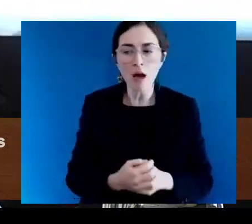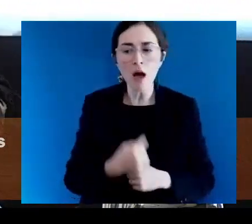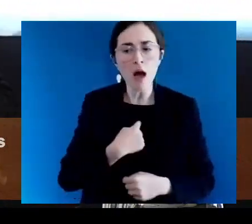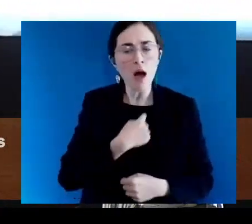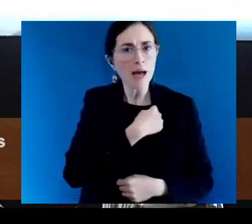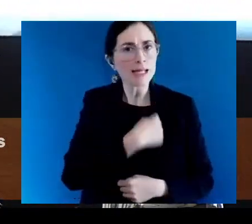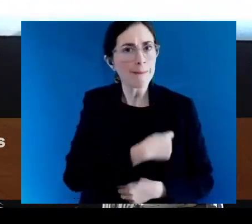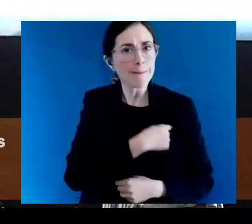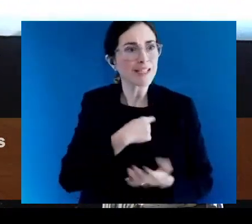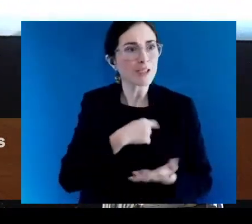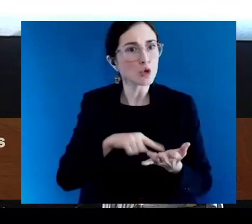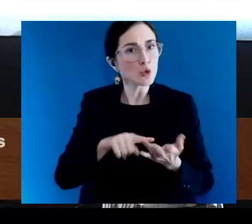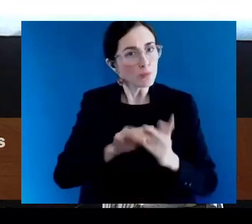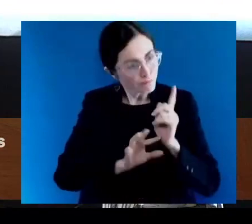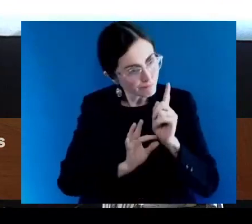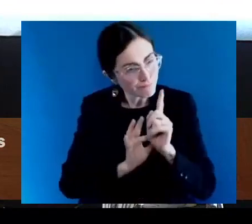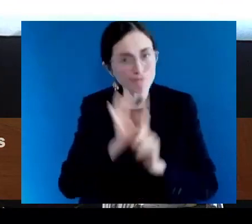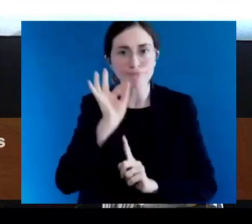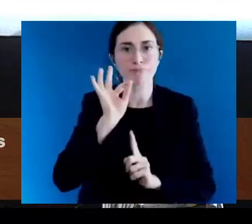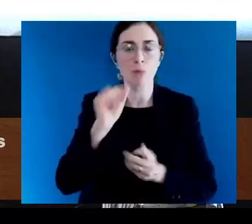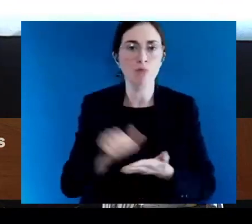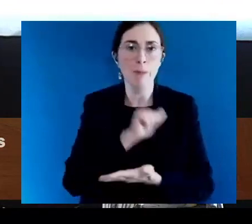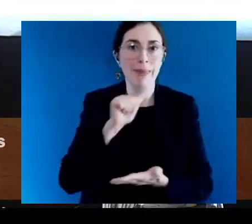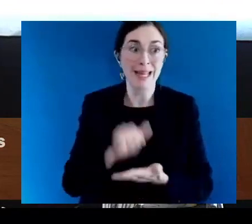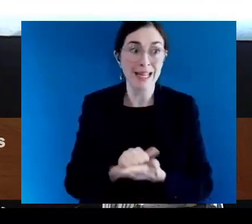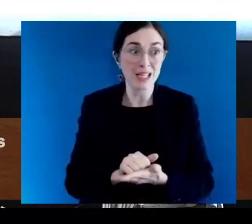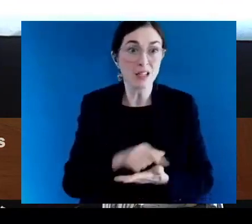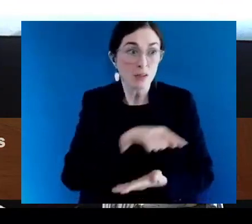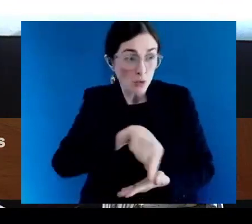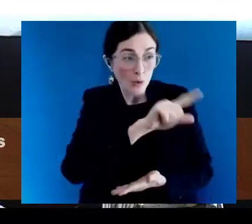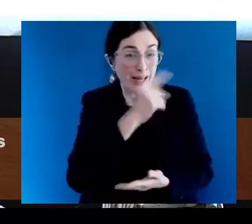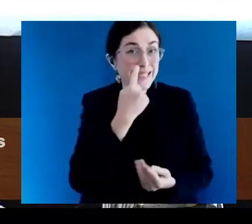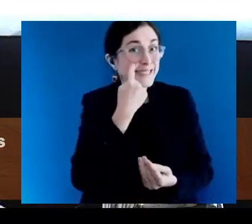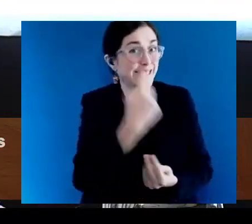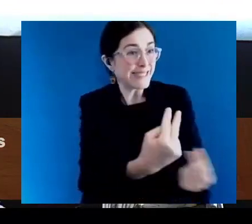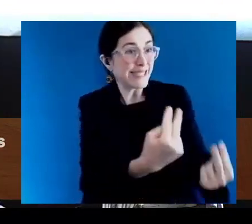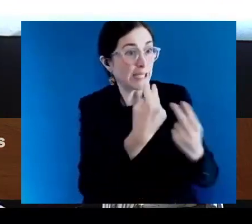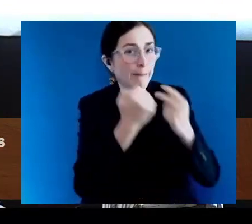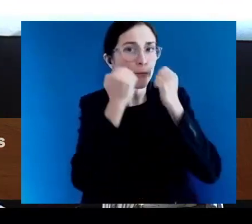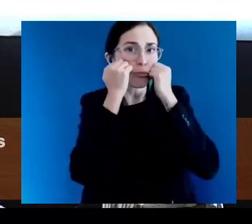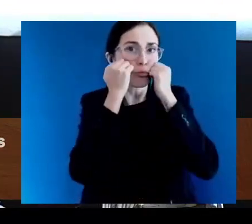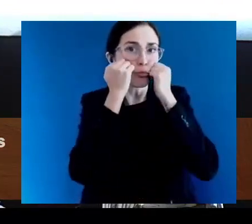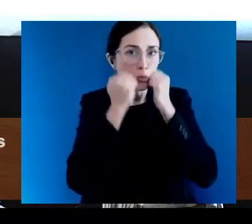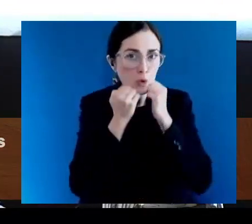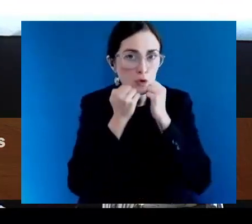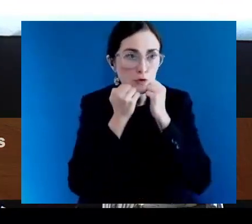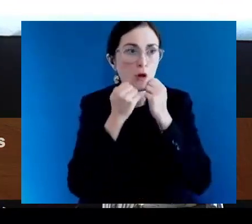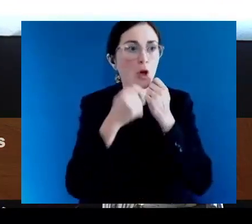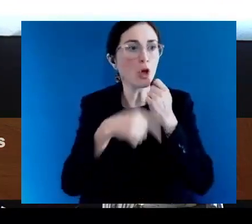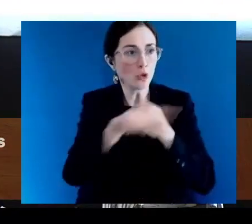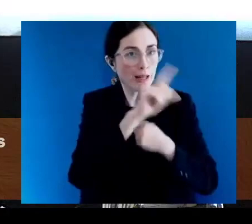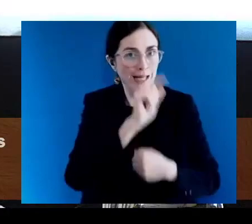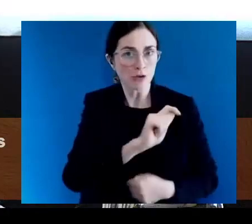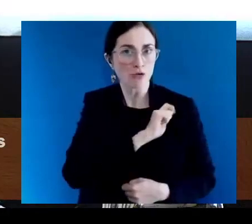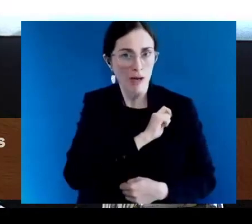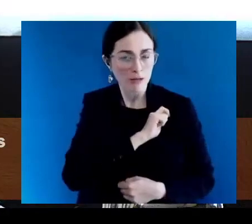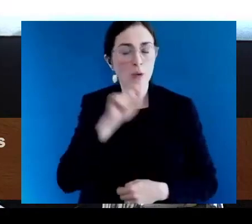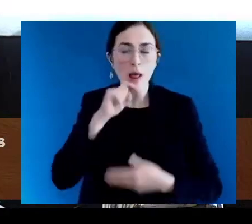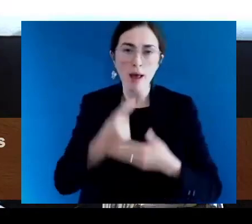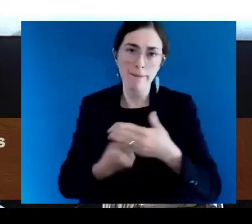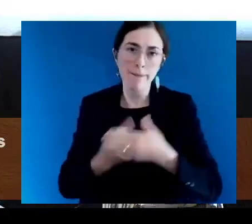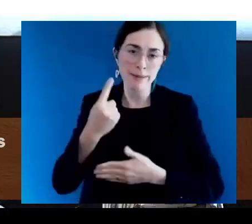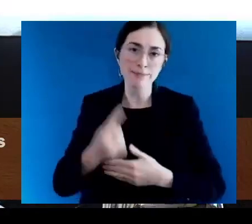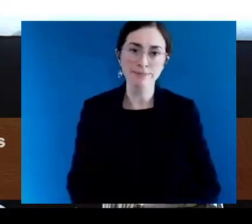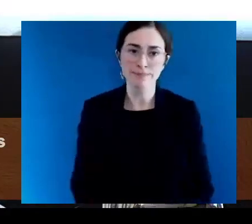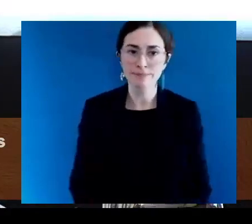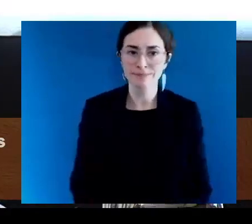up to speed, and so that you can actually start to see and know that this will happen. I'm